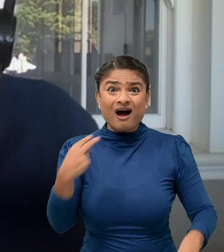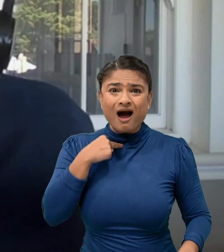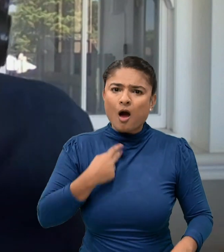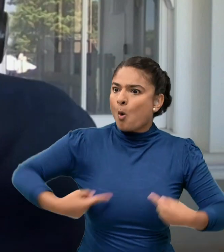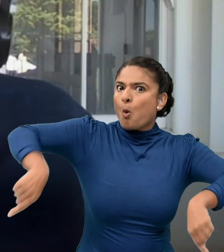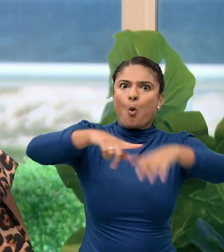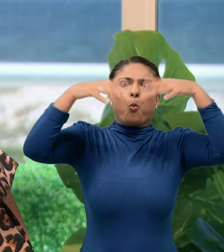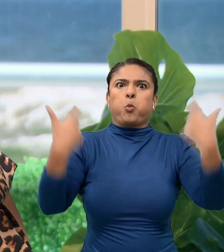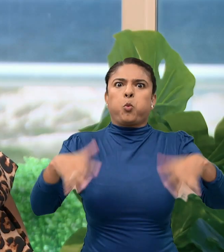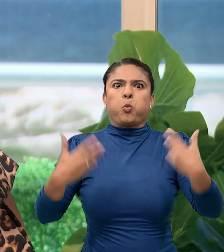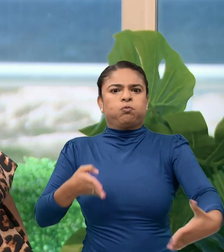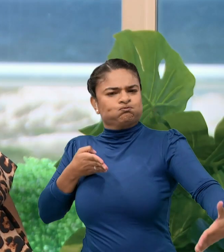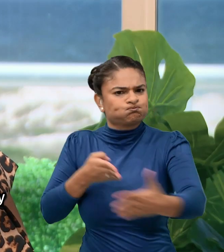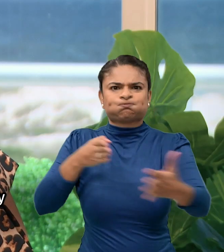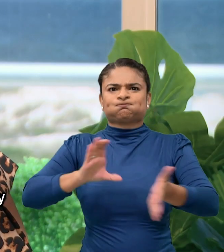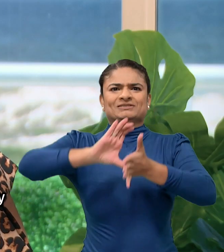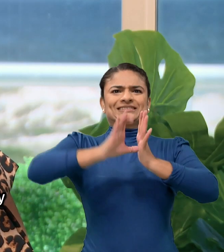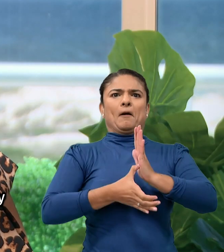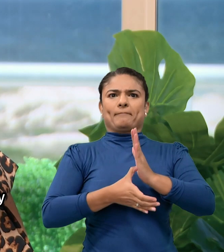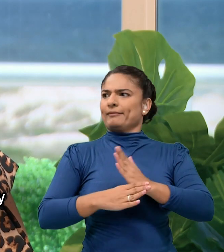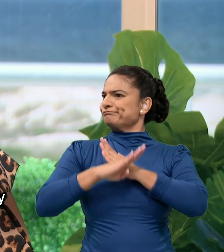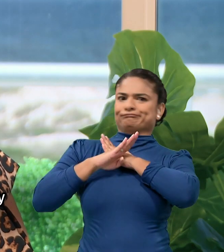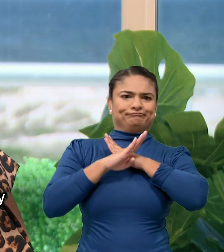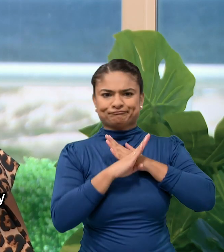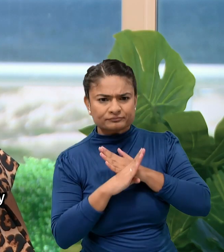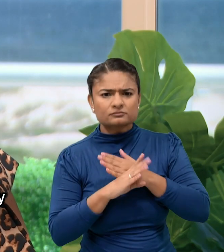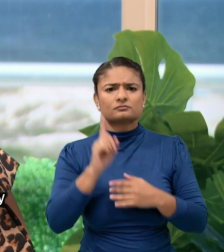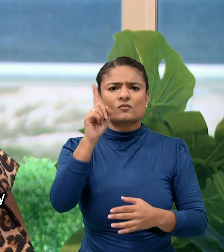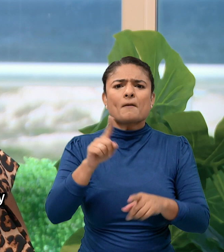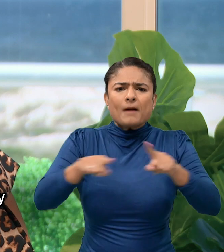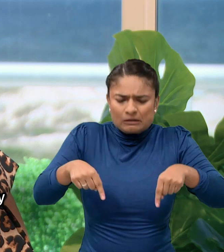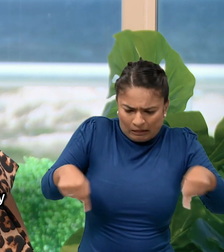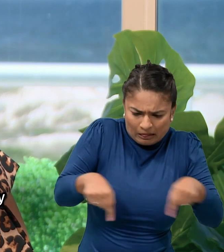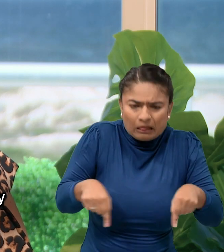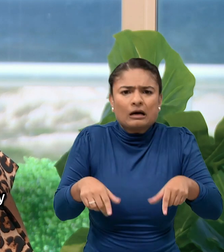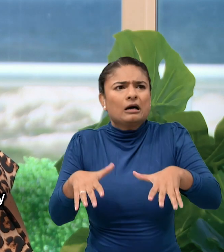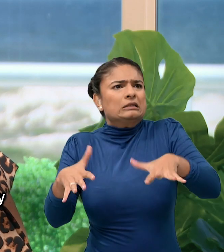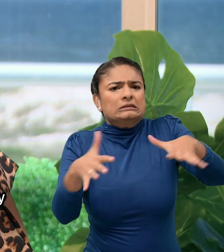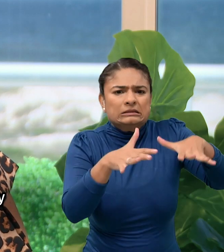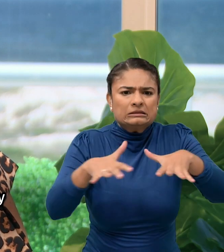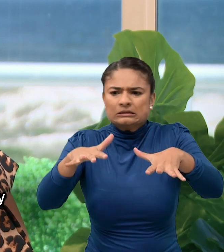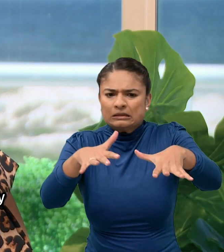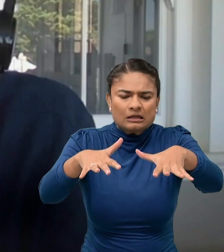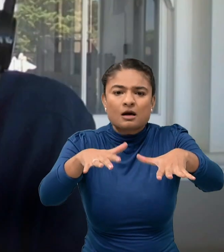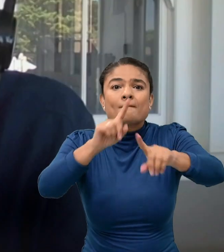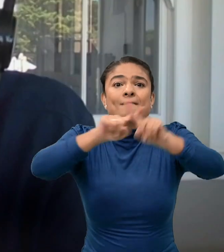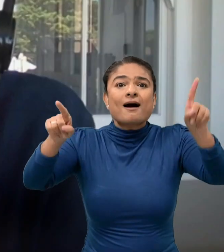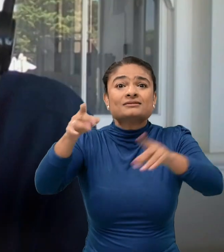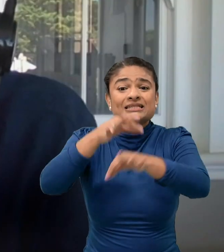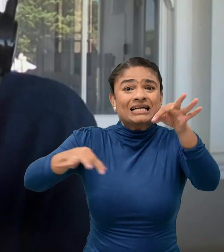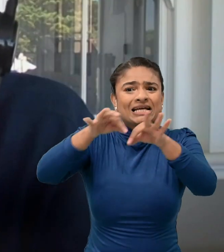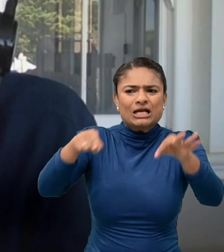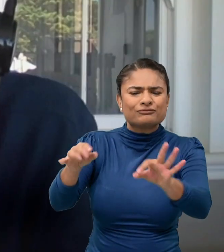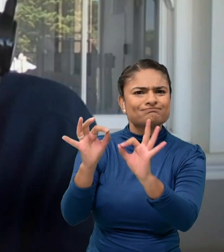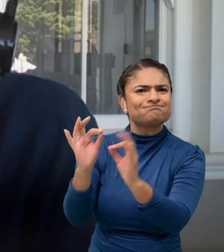all disabled in many ways right now. Yeah. But within the terror and the tragedy of the pandemic, there are gifts. And if we